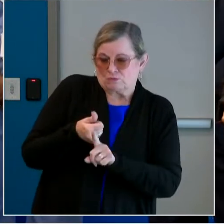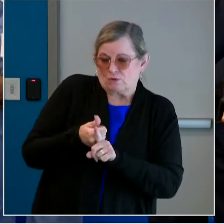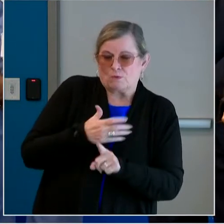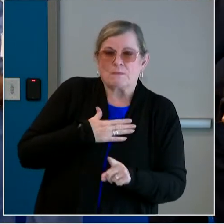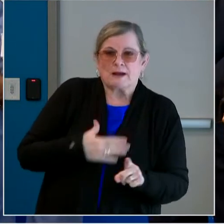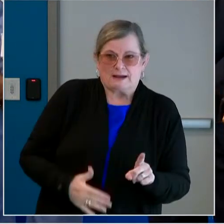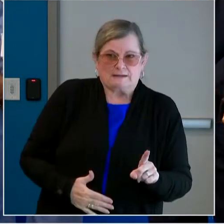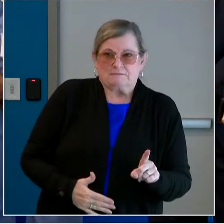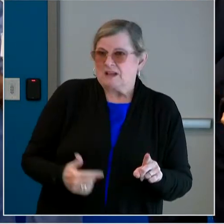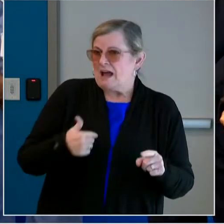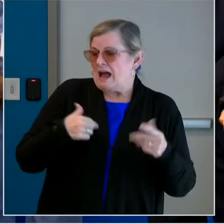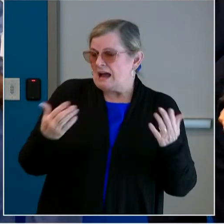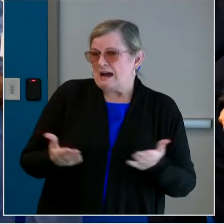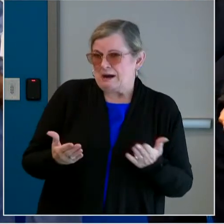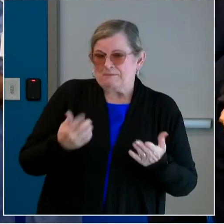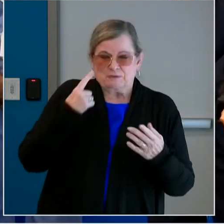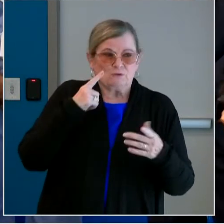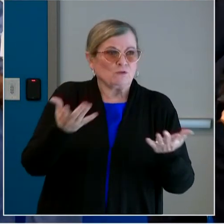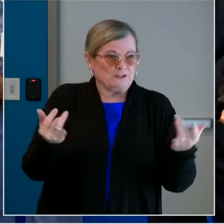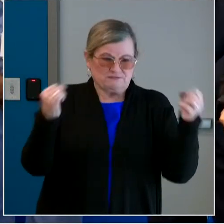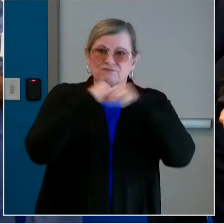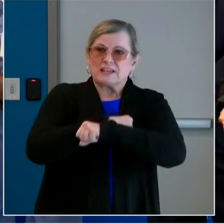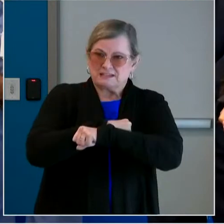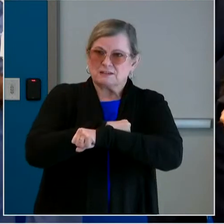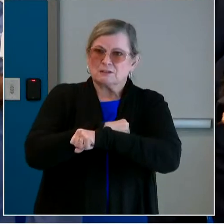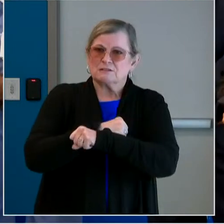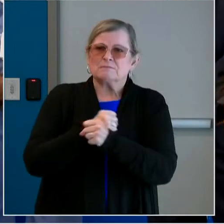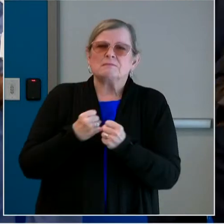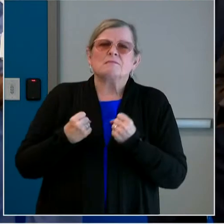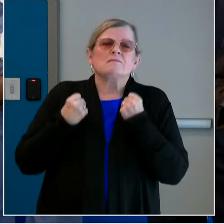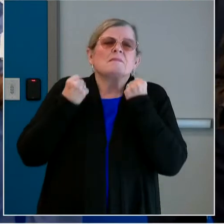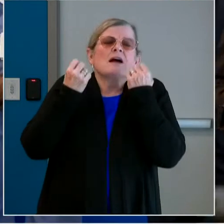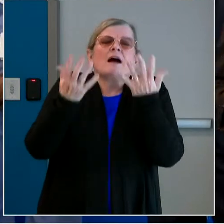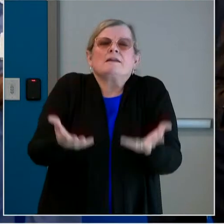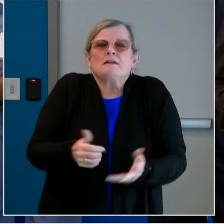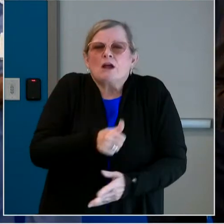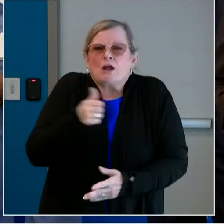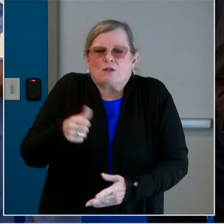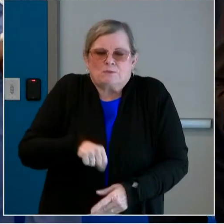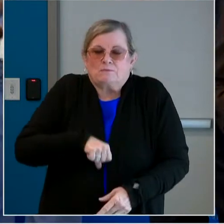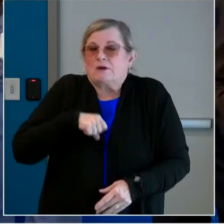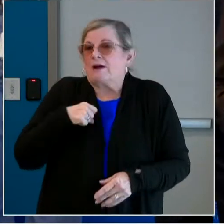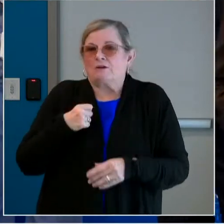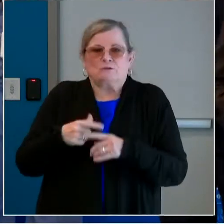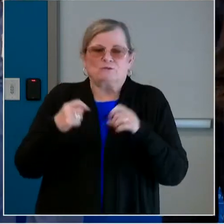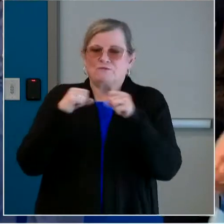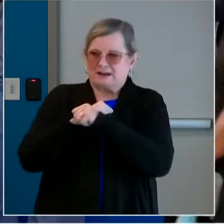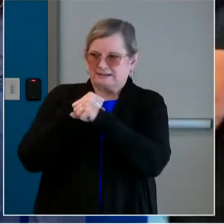so many others, alongside who I am so proud to do this battle. Thank you.